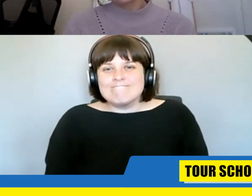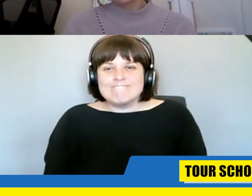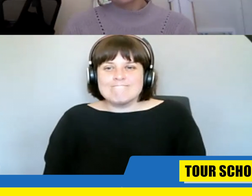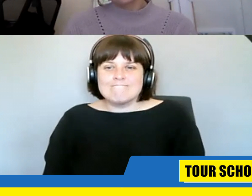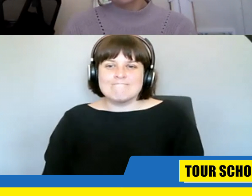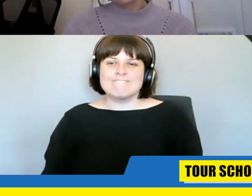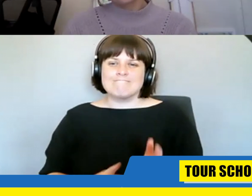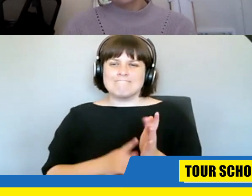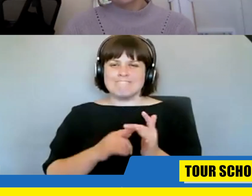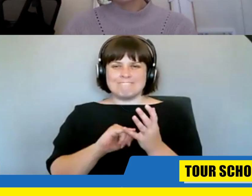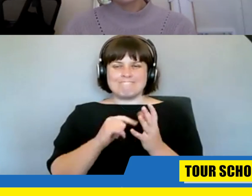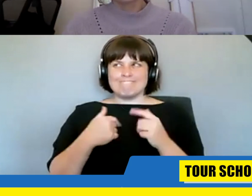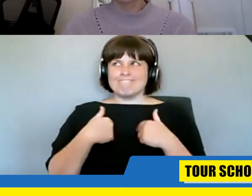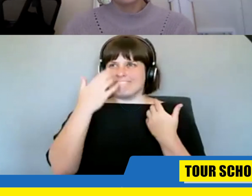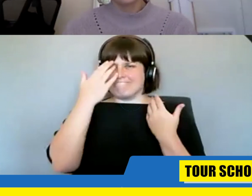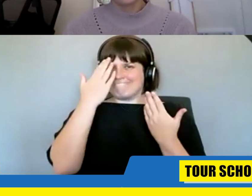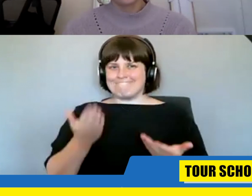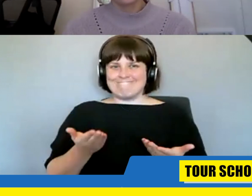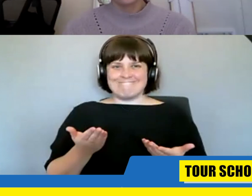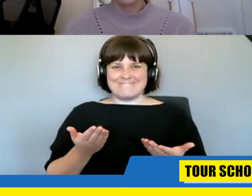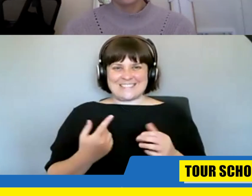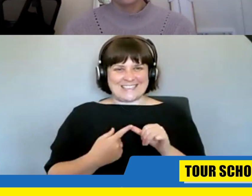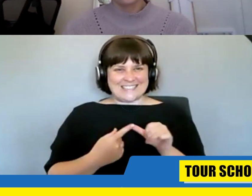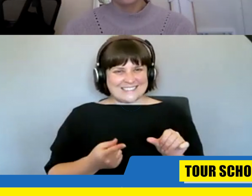I don't know. I don't know the answer.